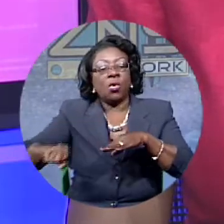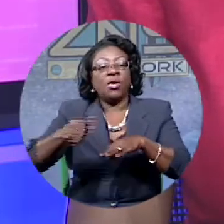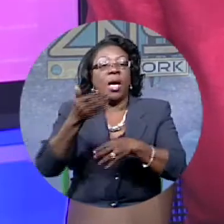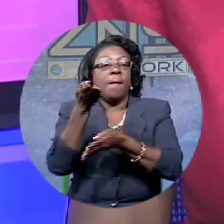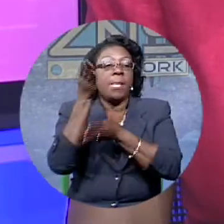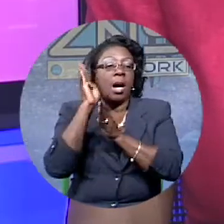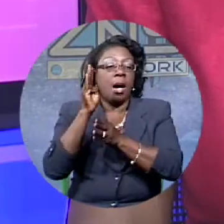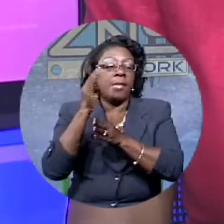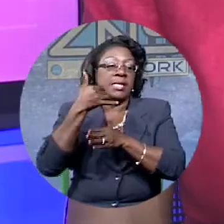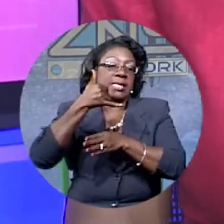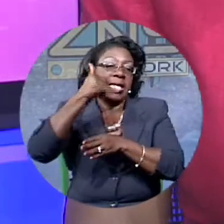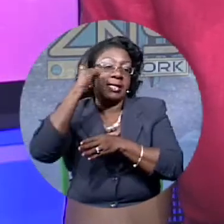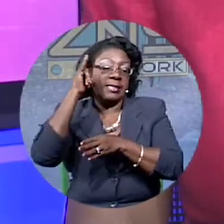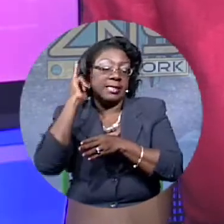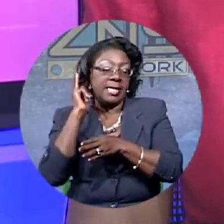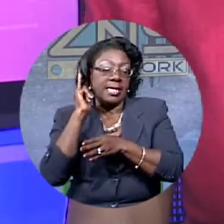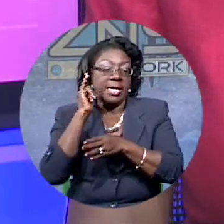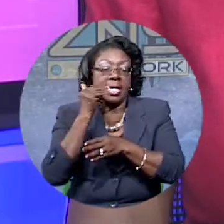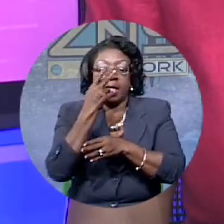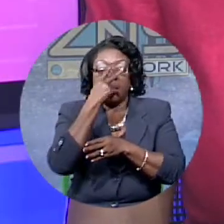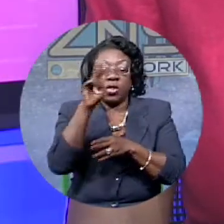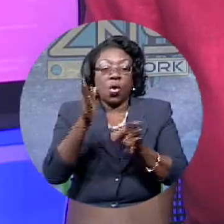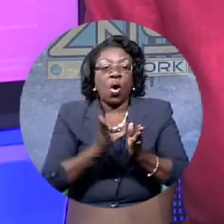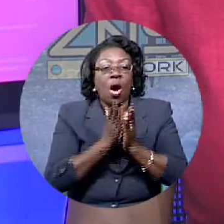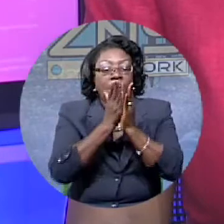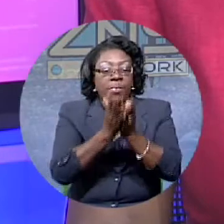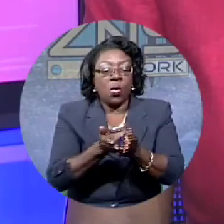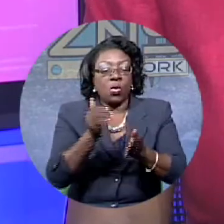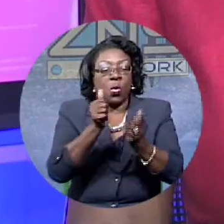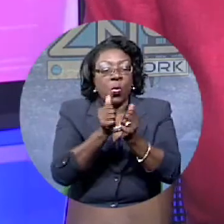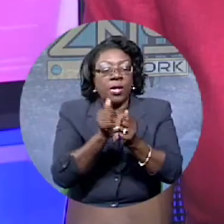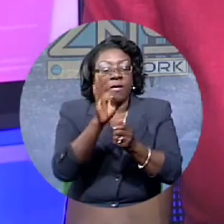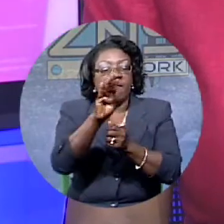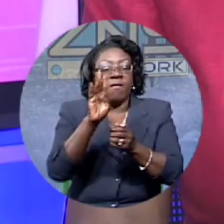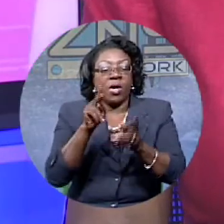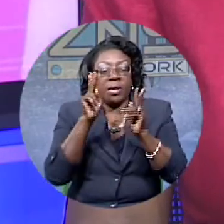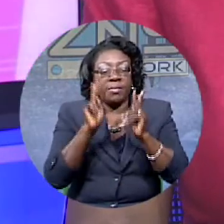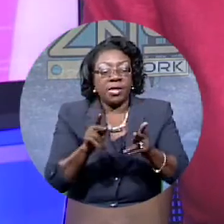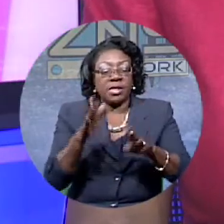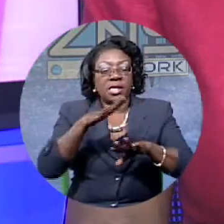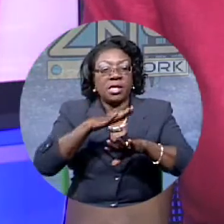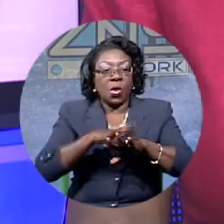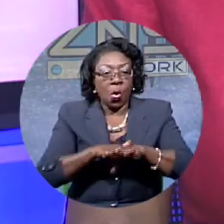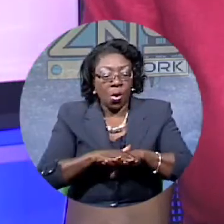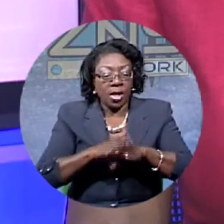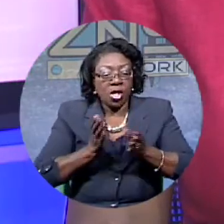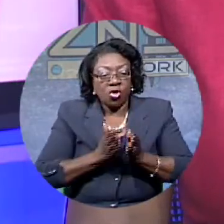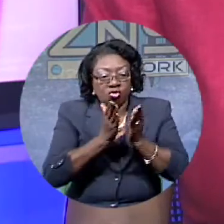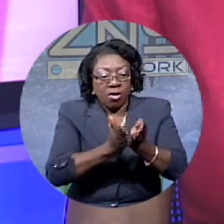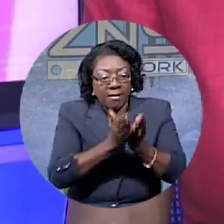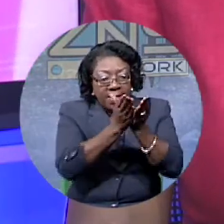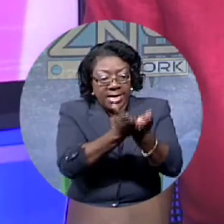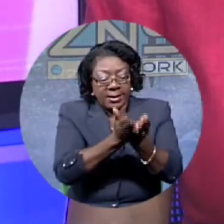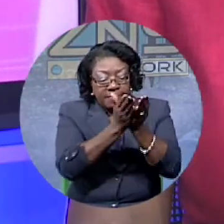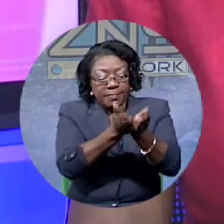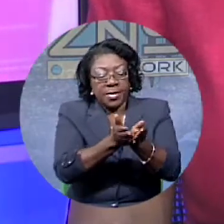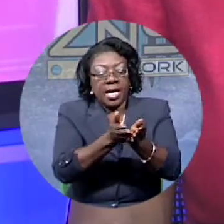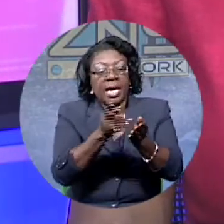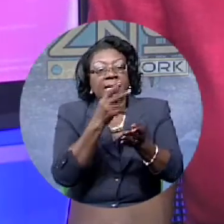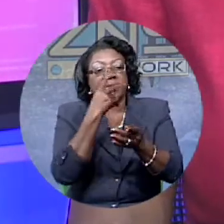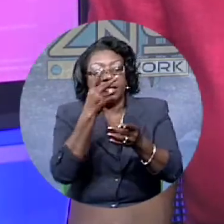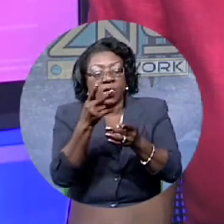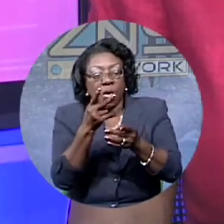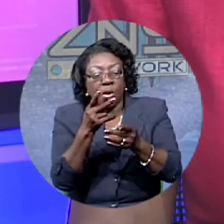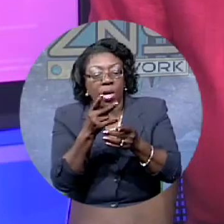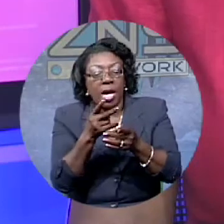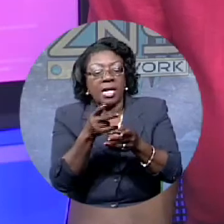spotted a go-fast-type vessel with about 40 persons on board, traveling northbound from the La Isabela area of Cuba as early